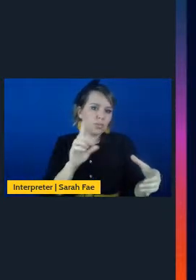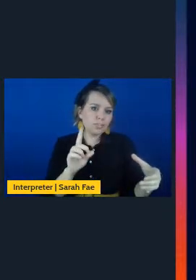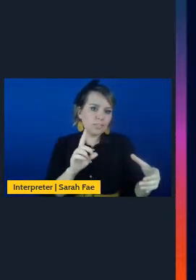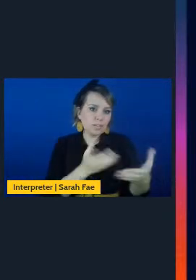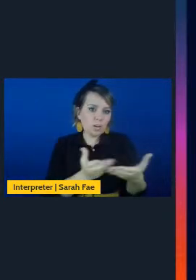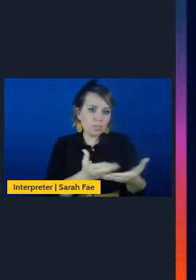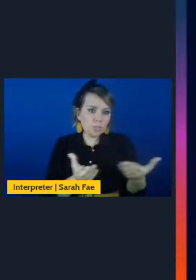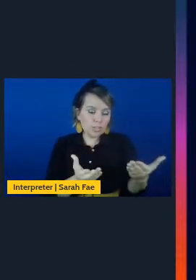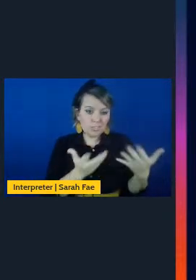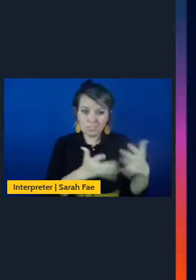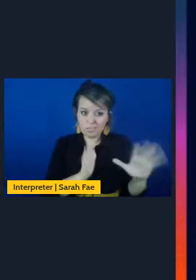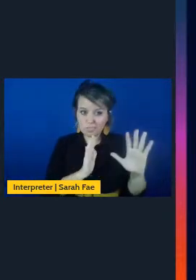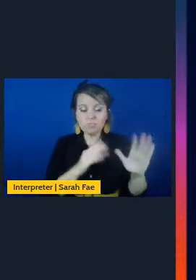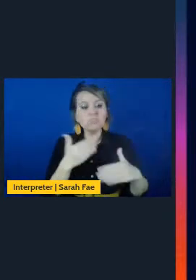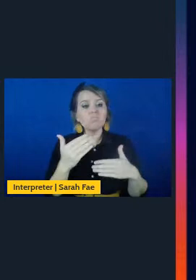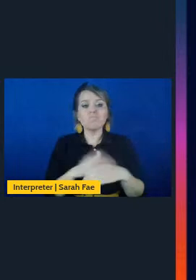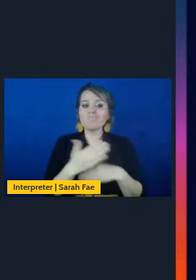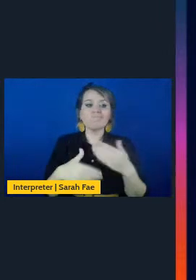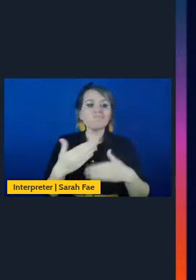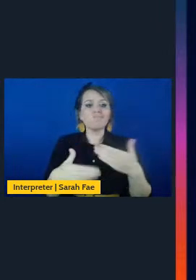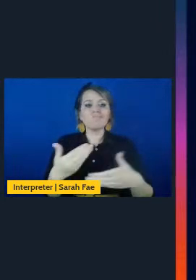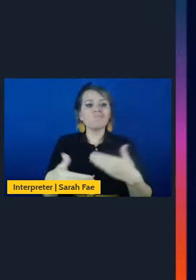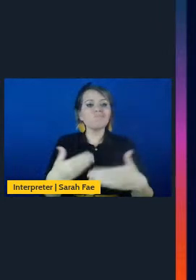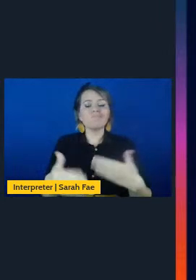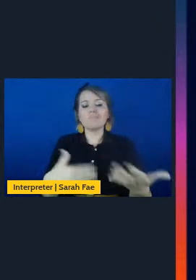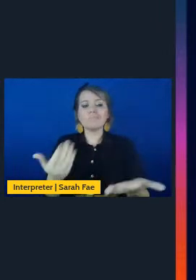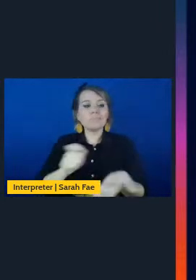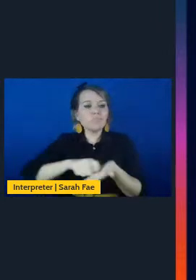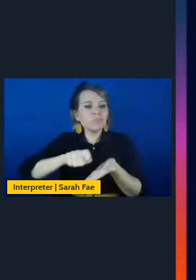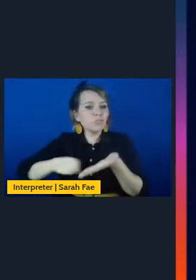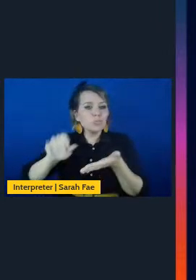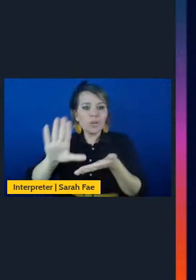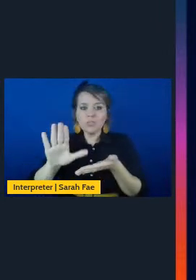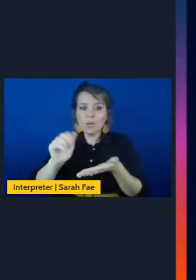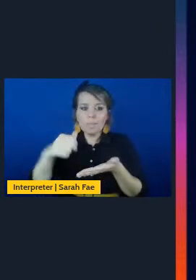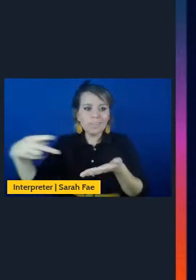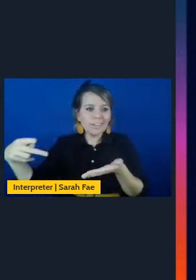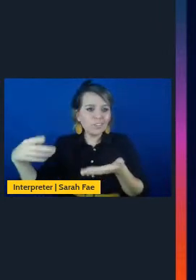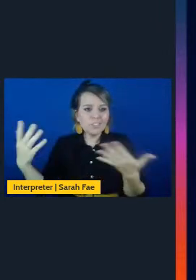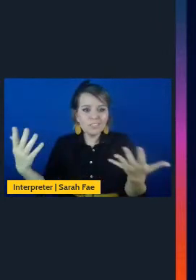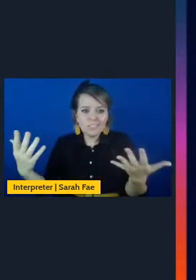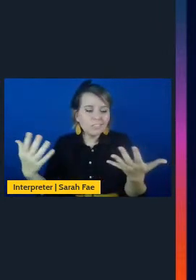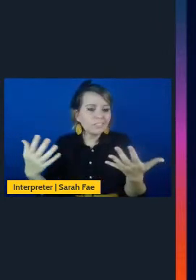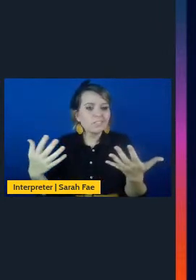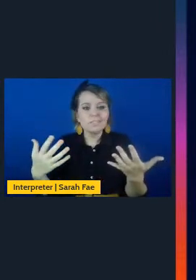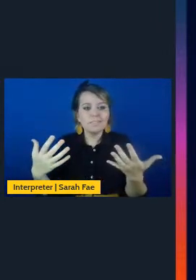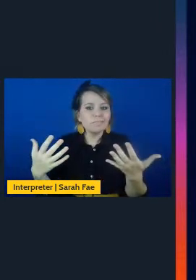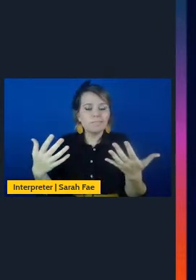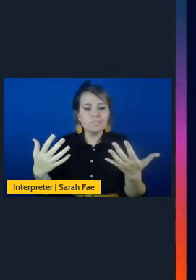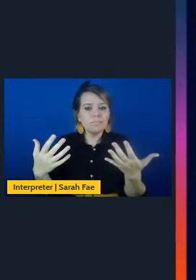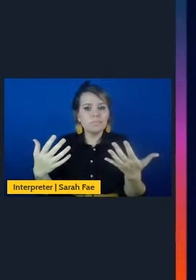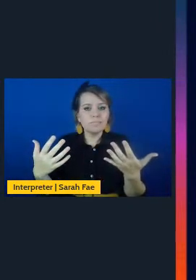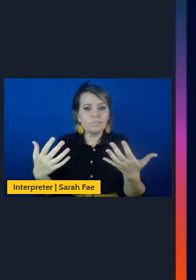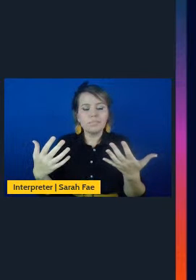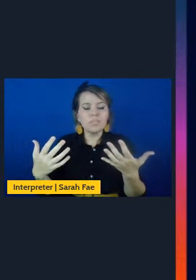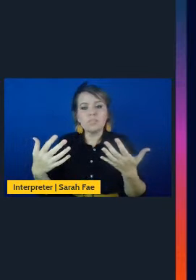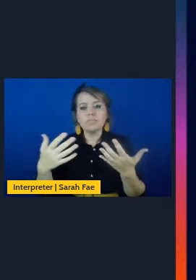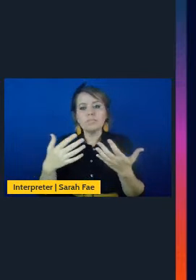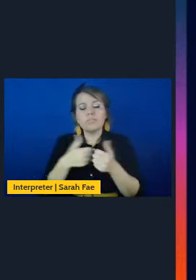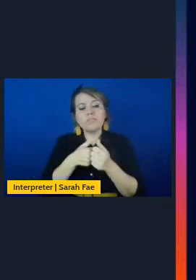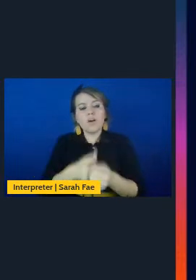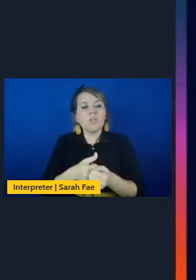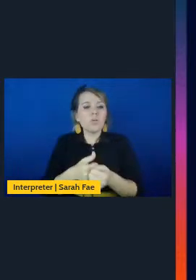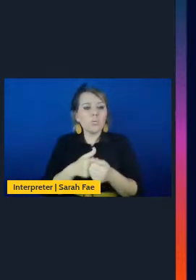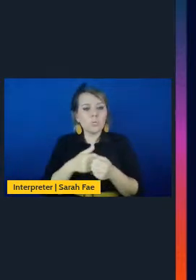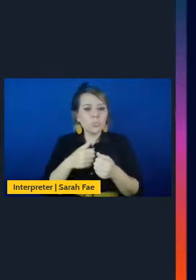after that, it's business as usual. You write your applications and you can refer to the auto-generated APIs within